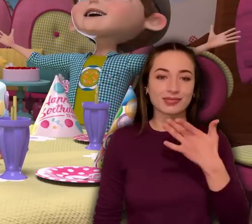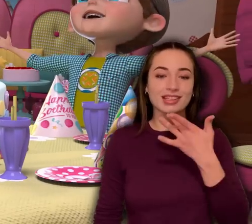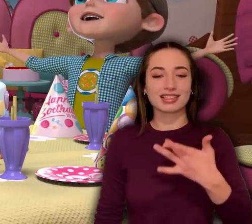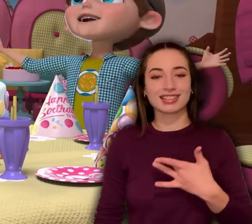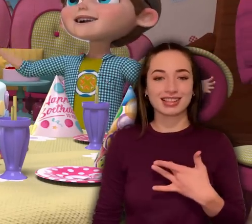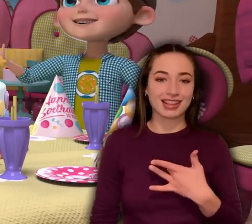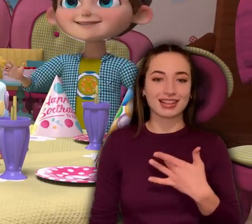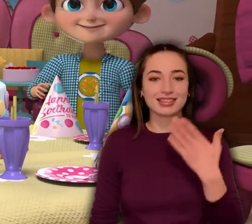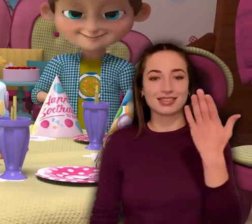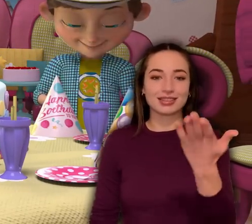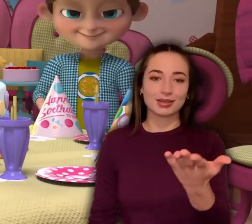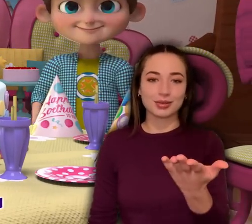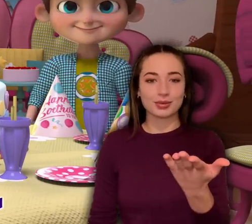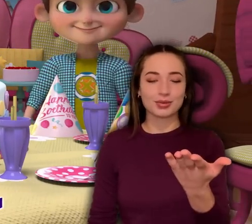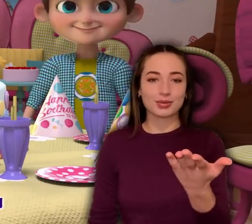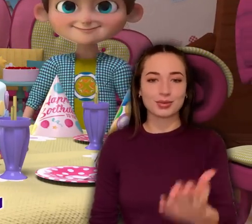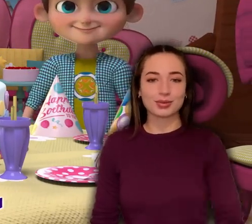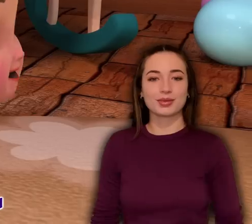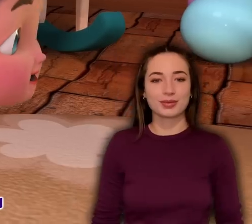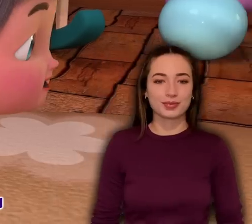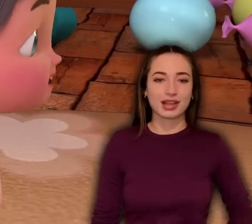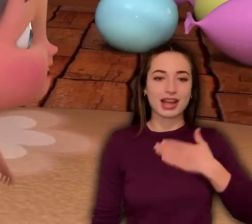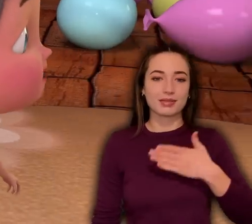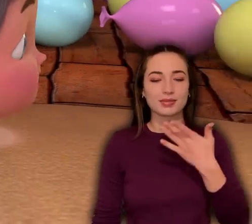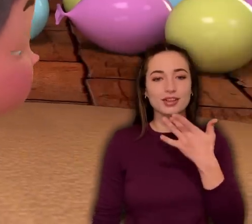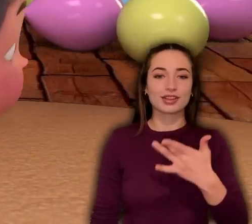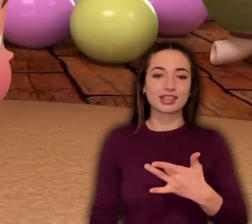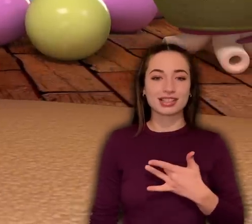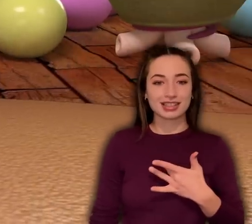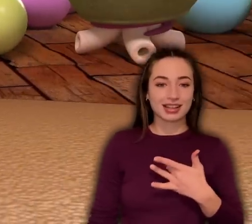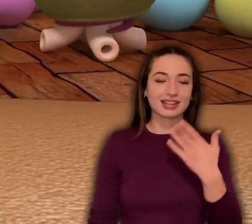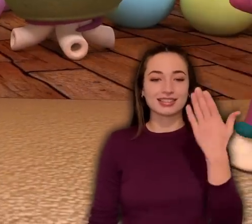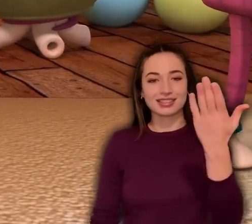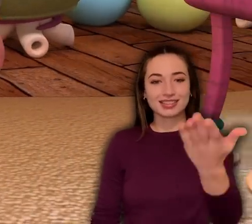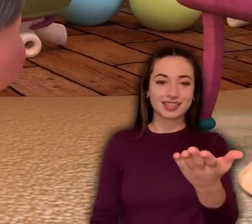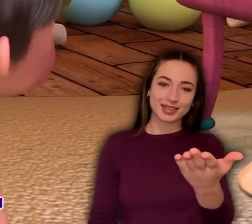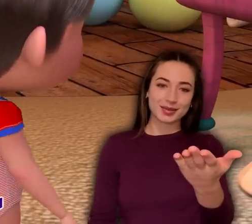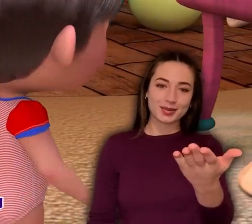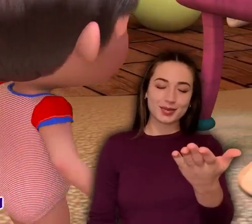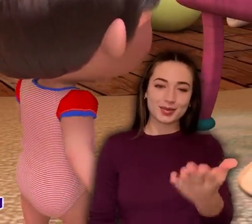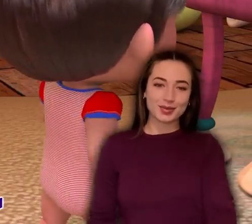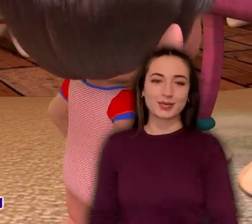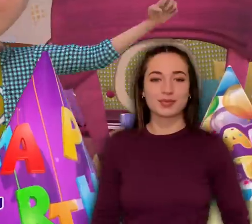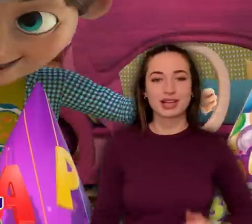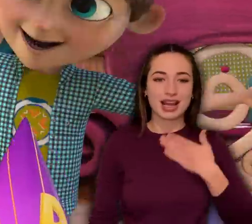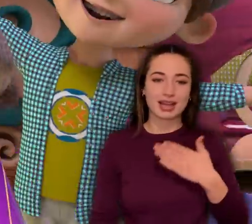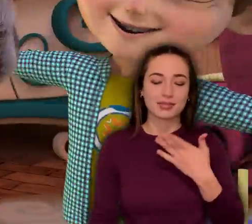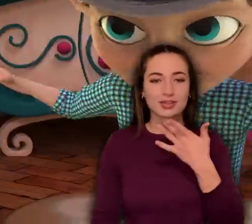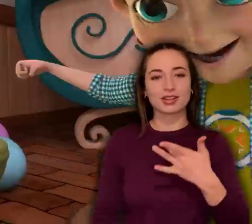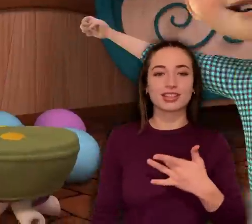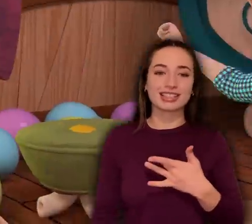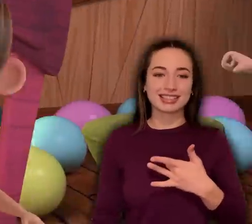happy birthday to you happy birthday to you